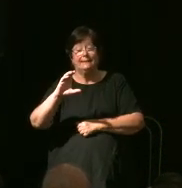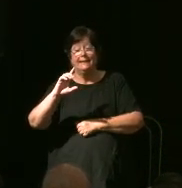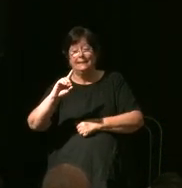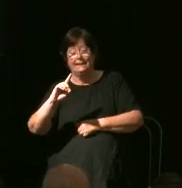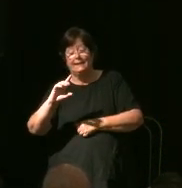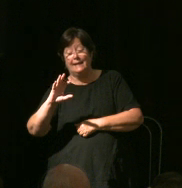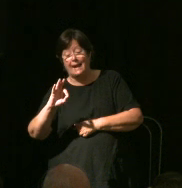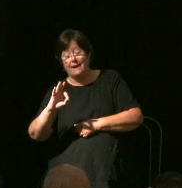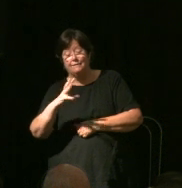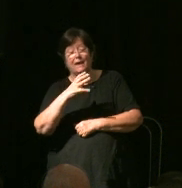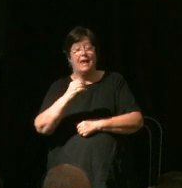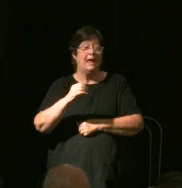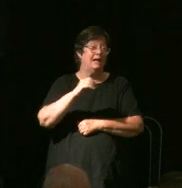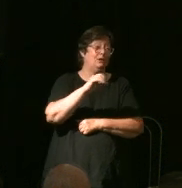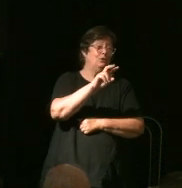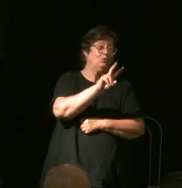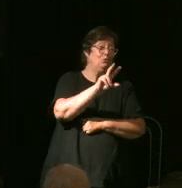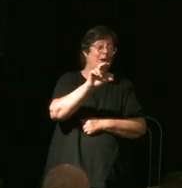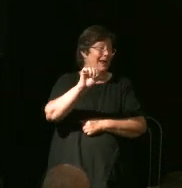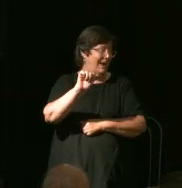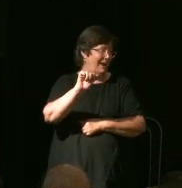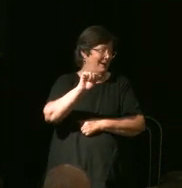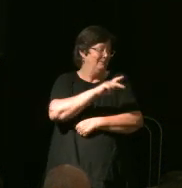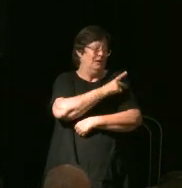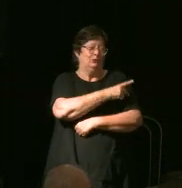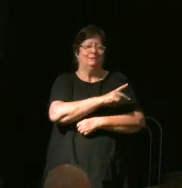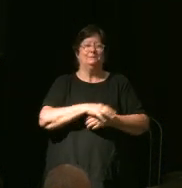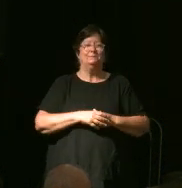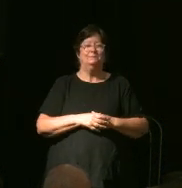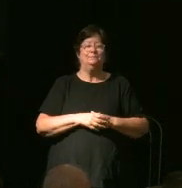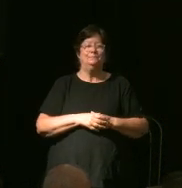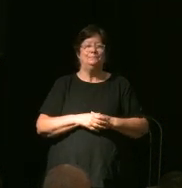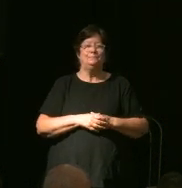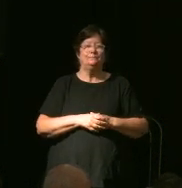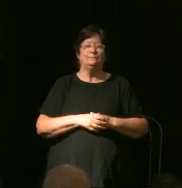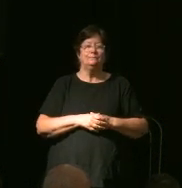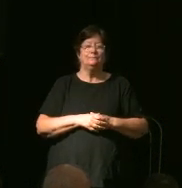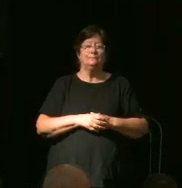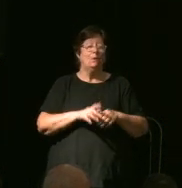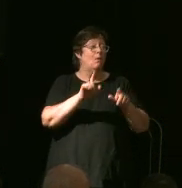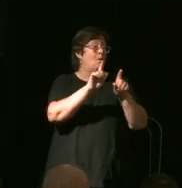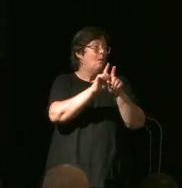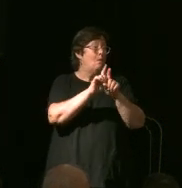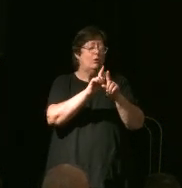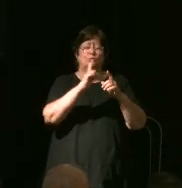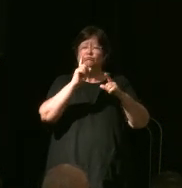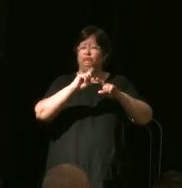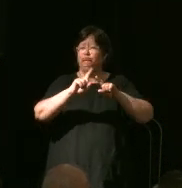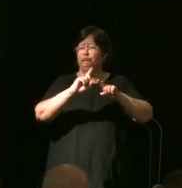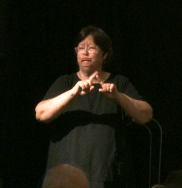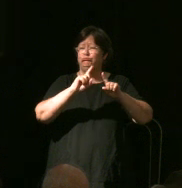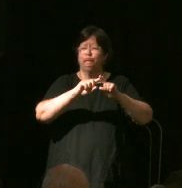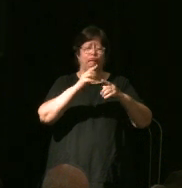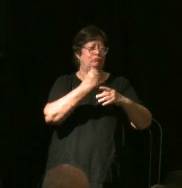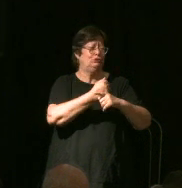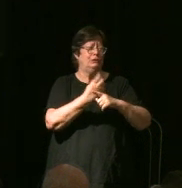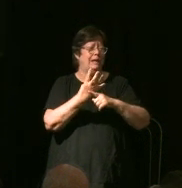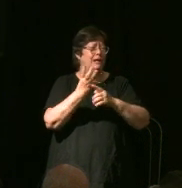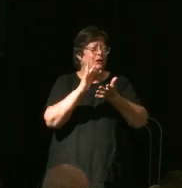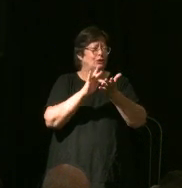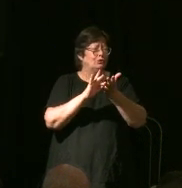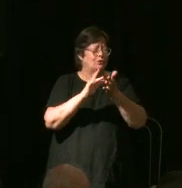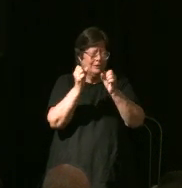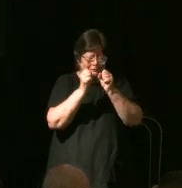and USH2A patients. And also there are various genetic drug strategies